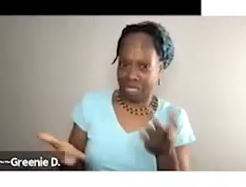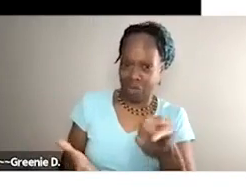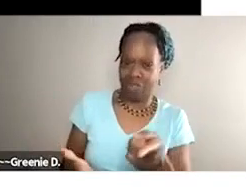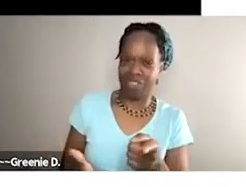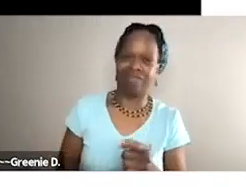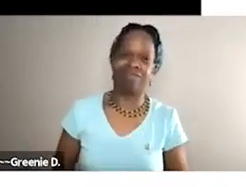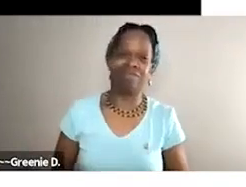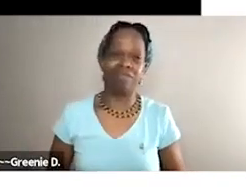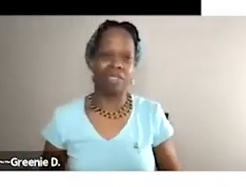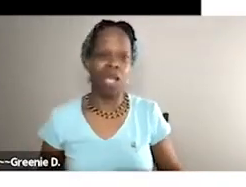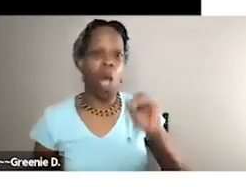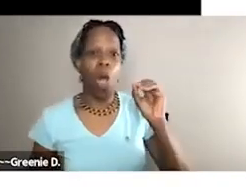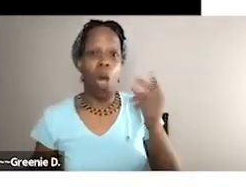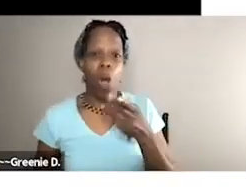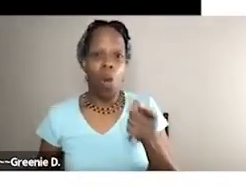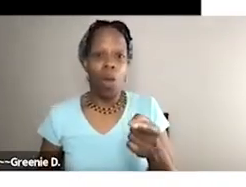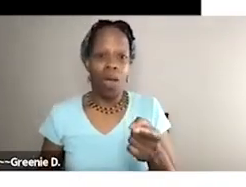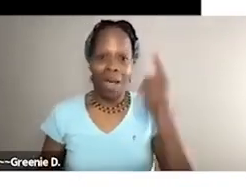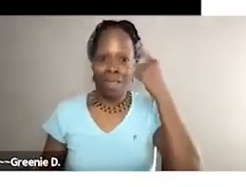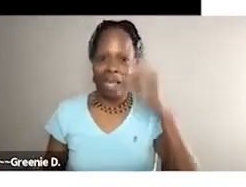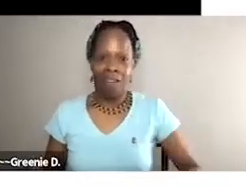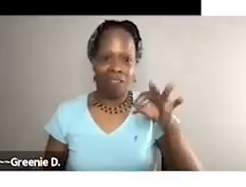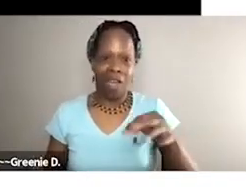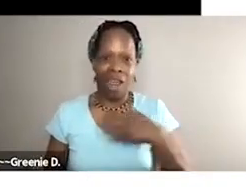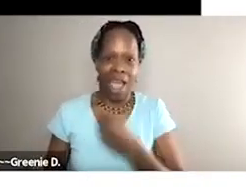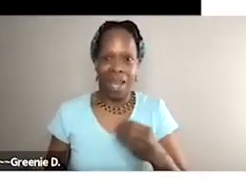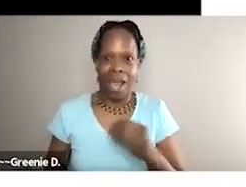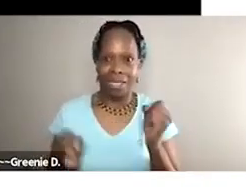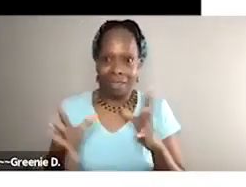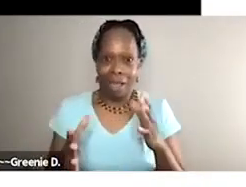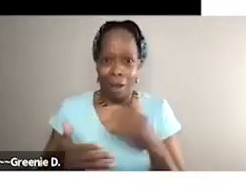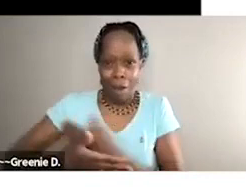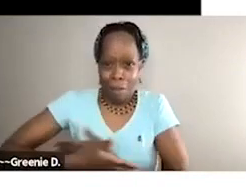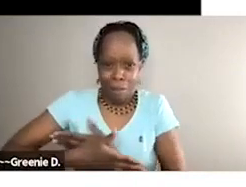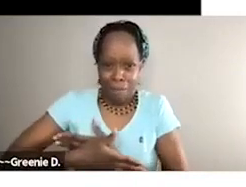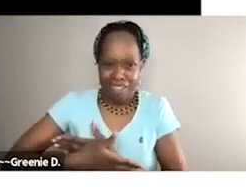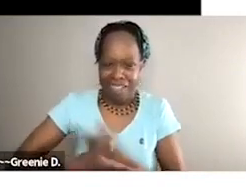Oh, I think I found it, and I scared a baby. It says Subway.